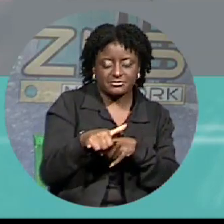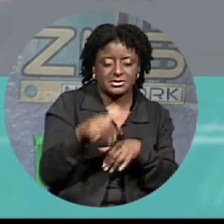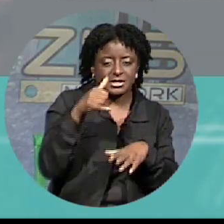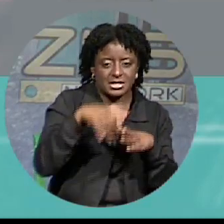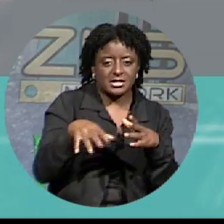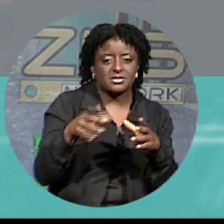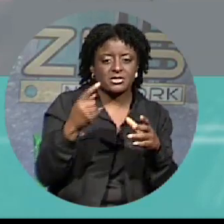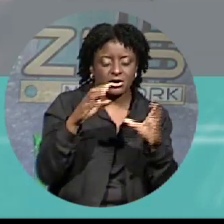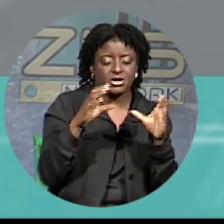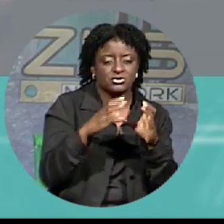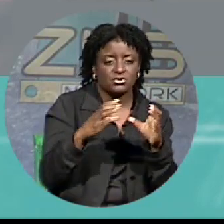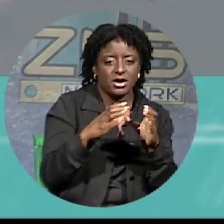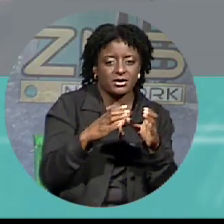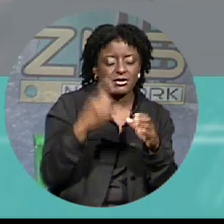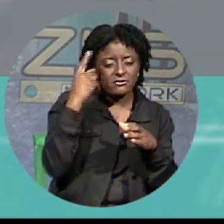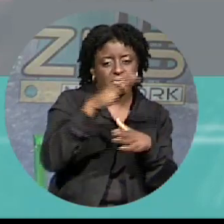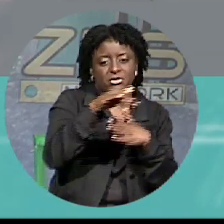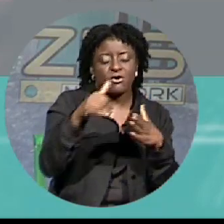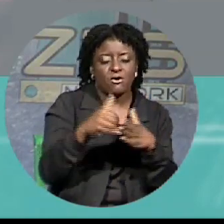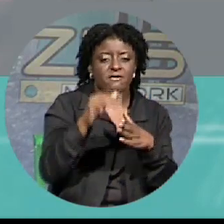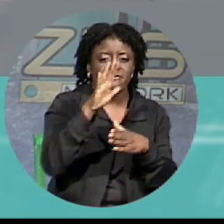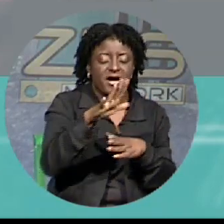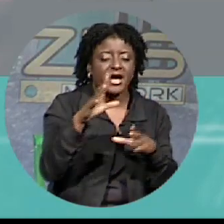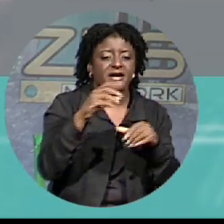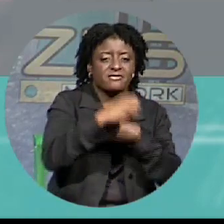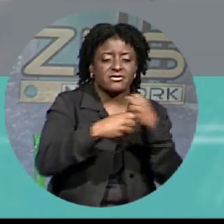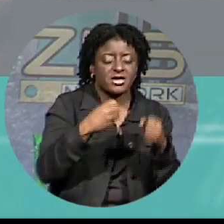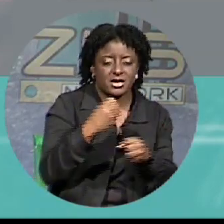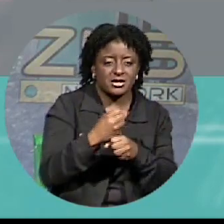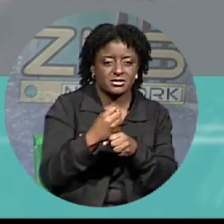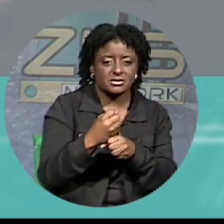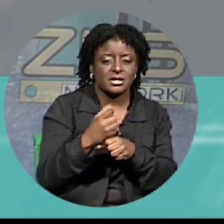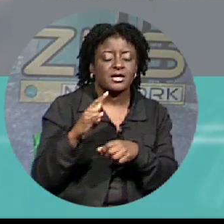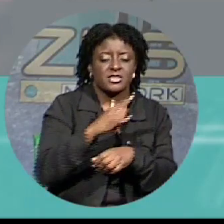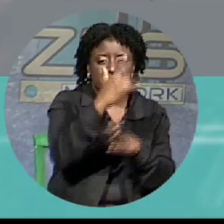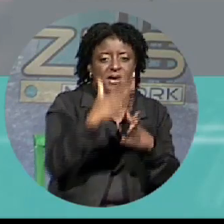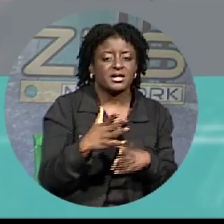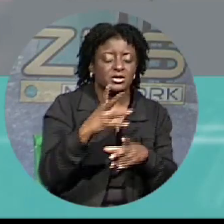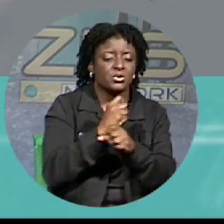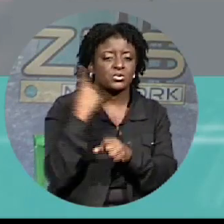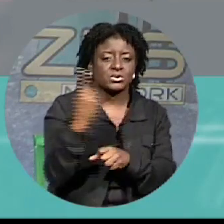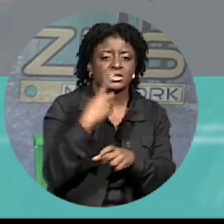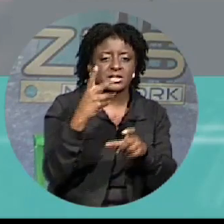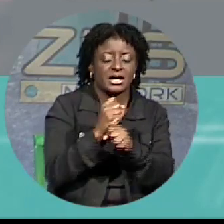means for the entire five-year contract, the pilot body will receive 1.5